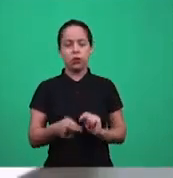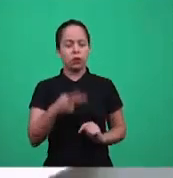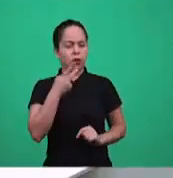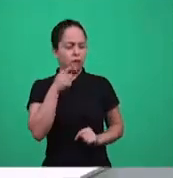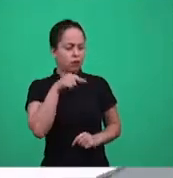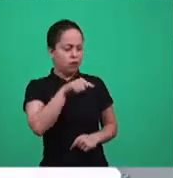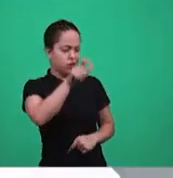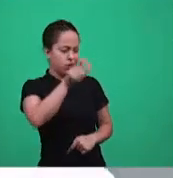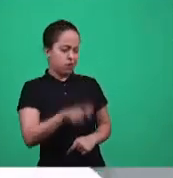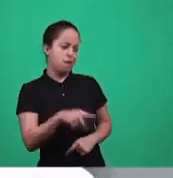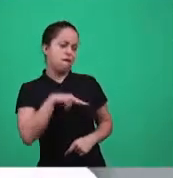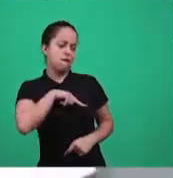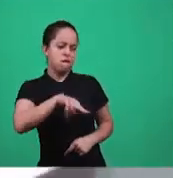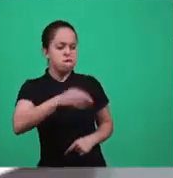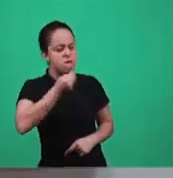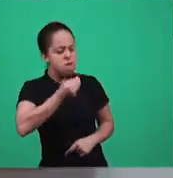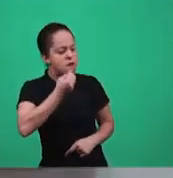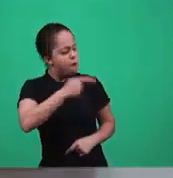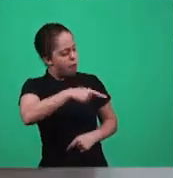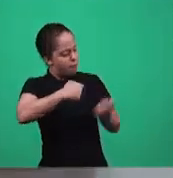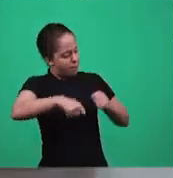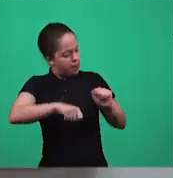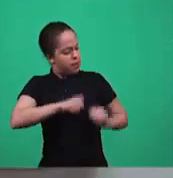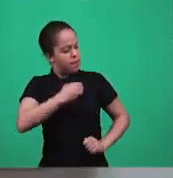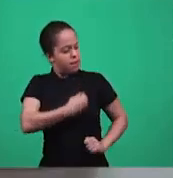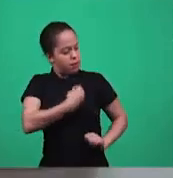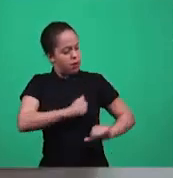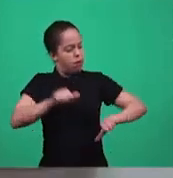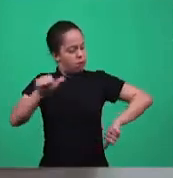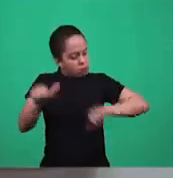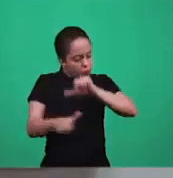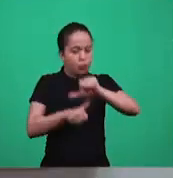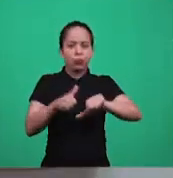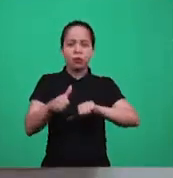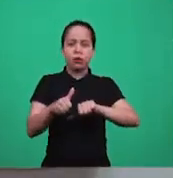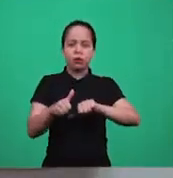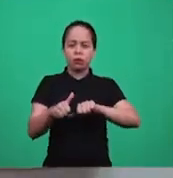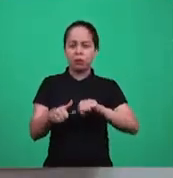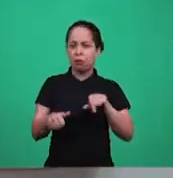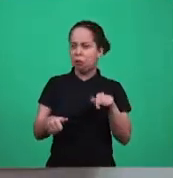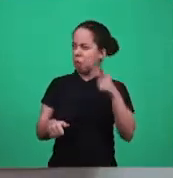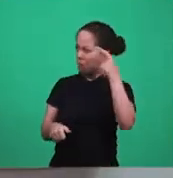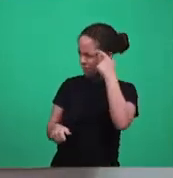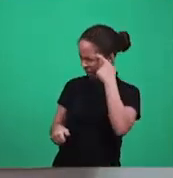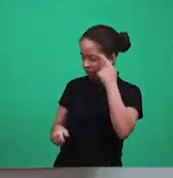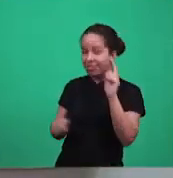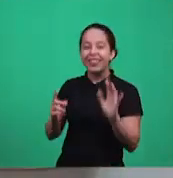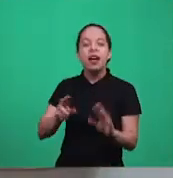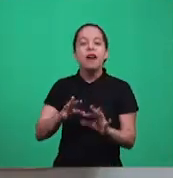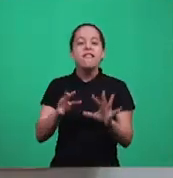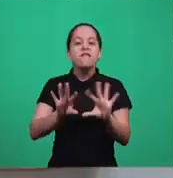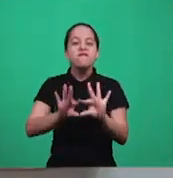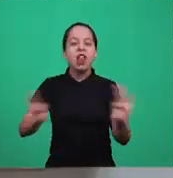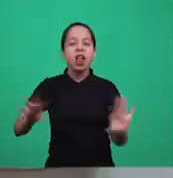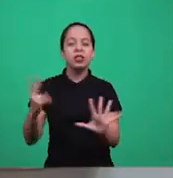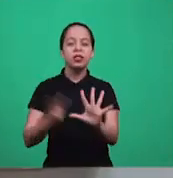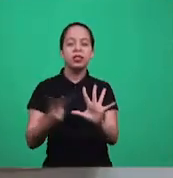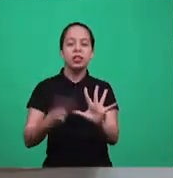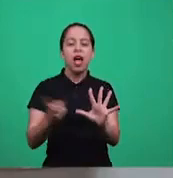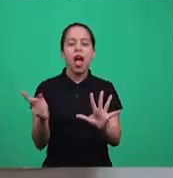friend, Dr. Nicodemus, you need to be born again." And Nicodemus said, How am I going to go into my mother's